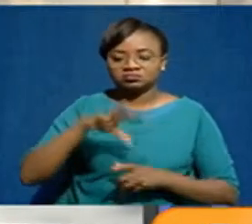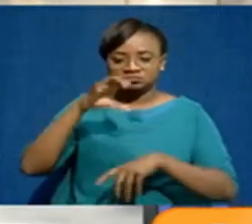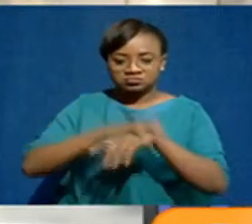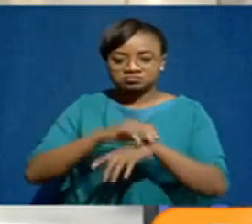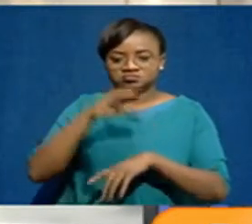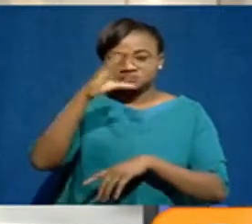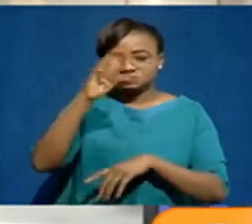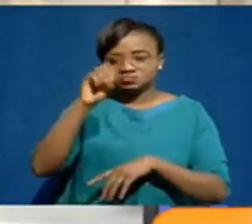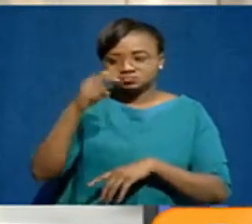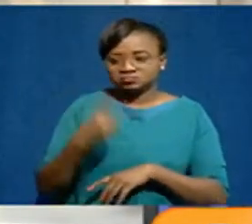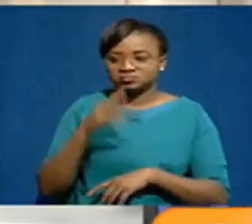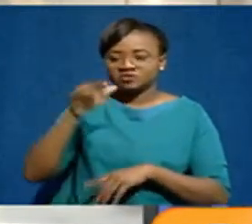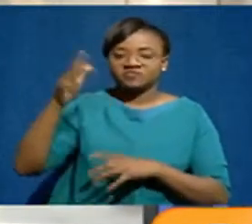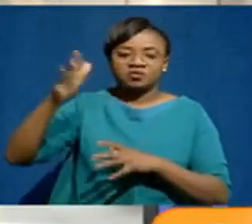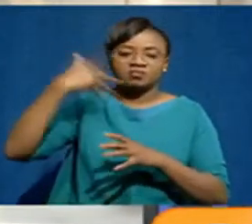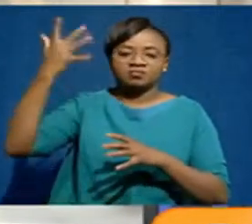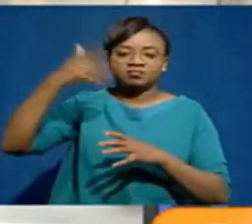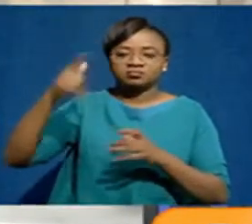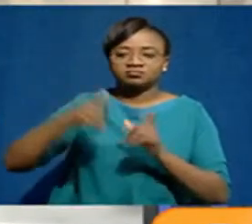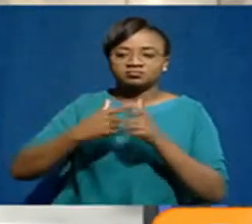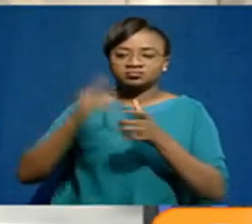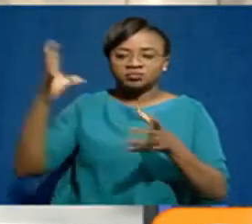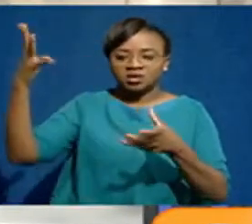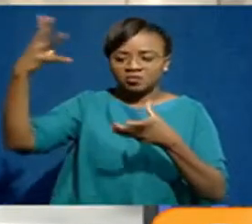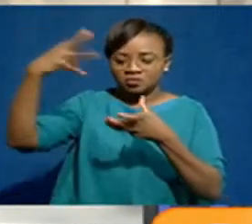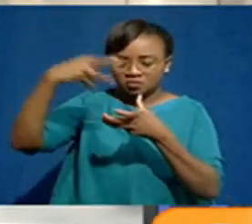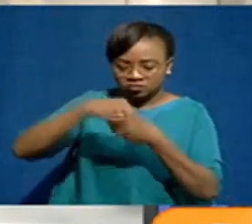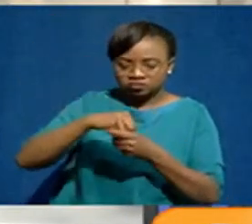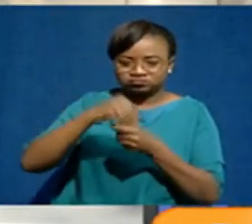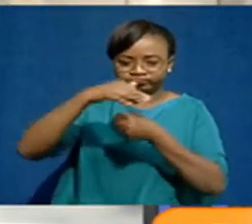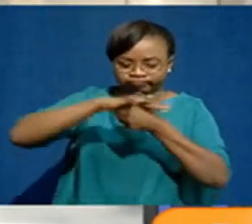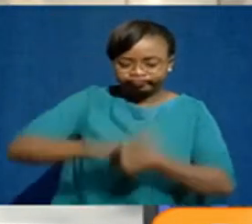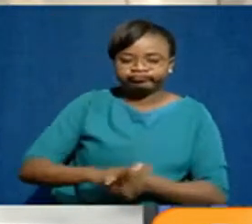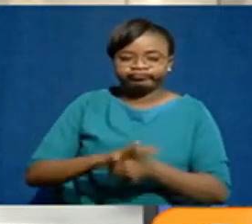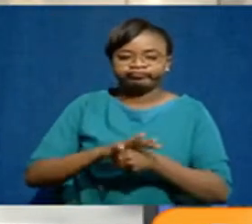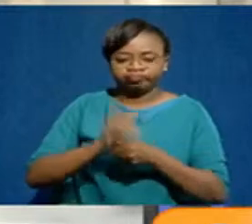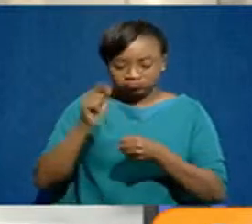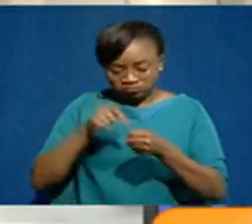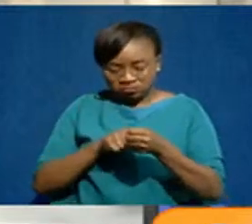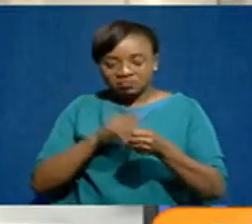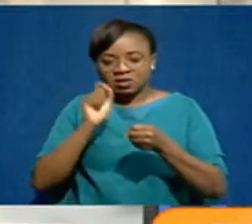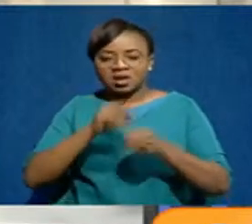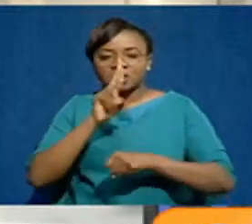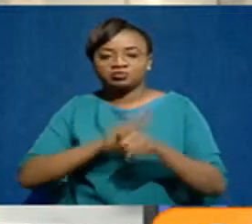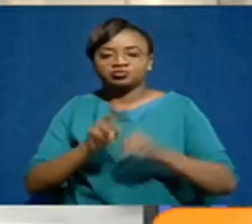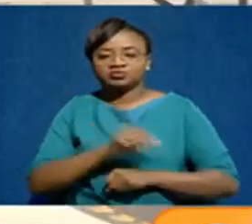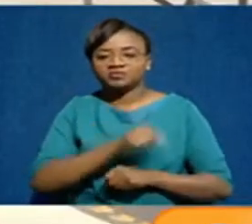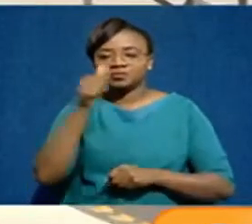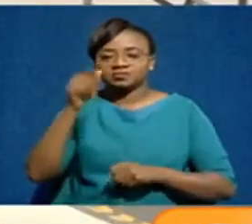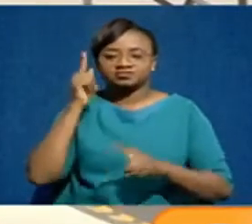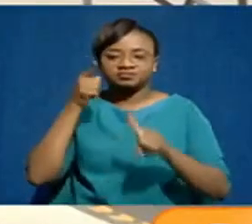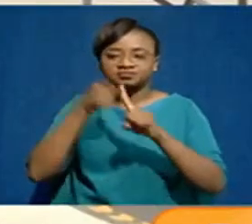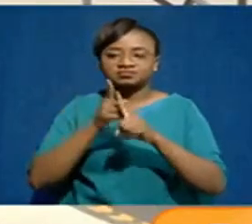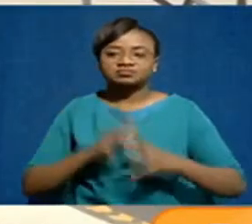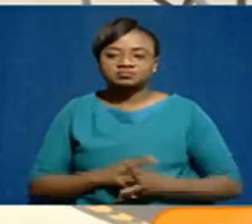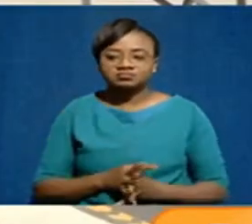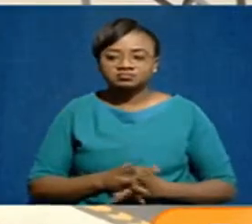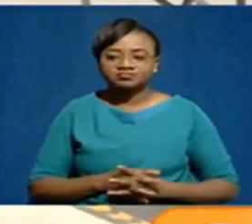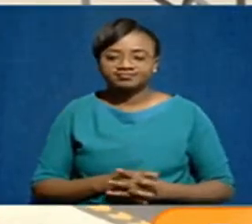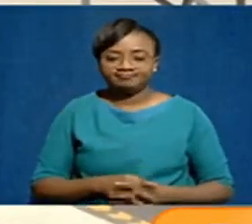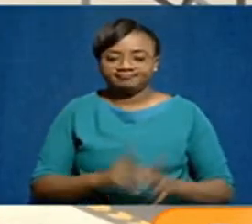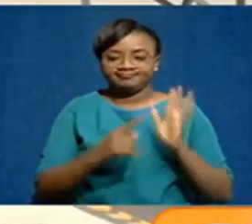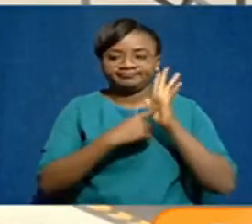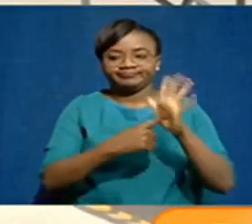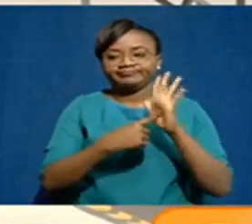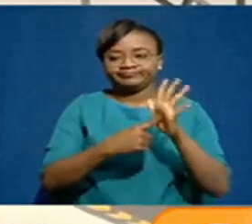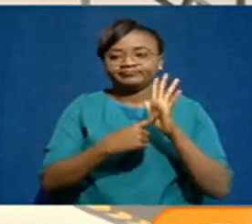atmosphere and concentrating it in such a way that you can actually use it for other purposes.